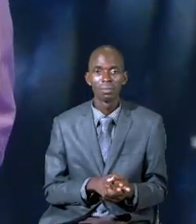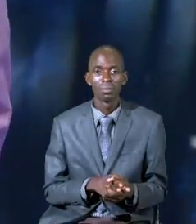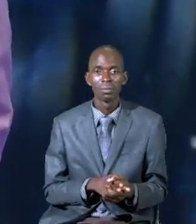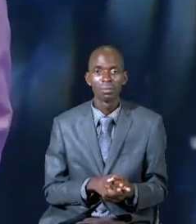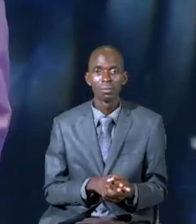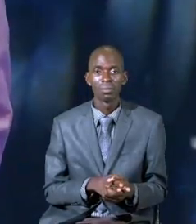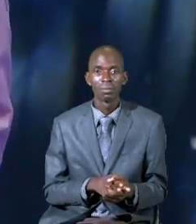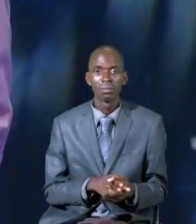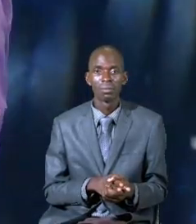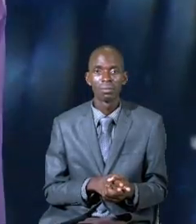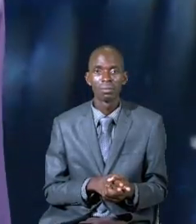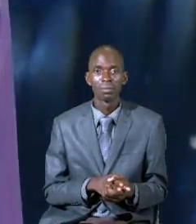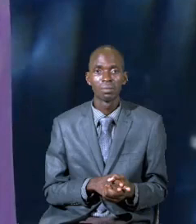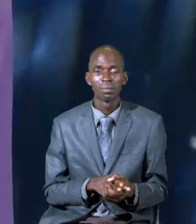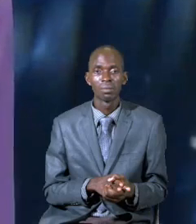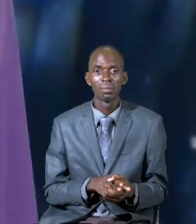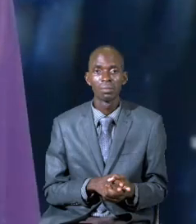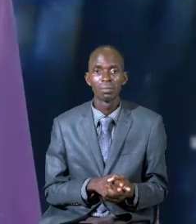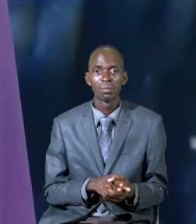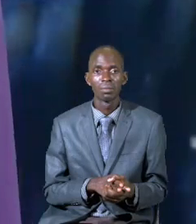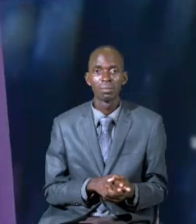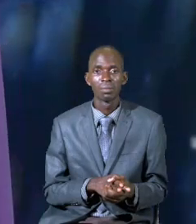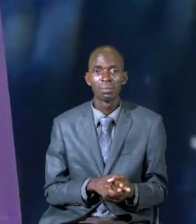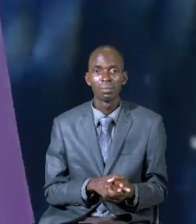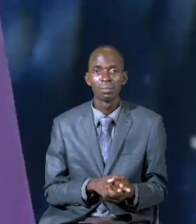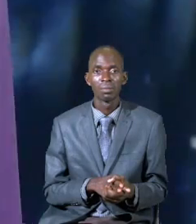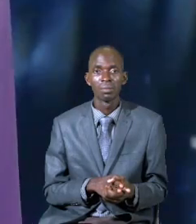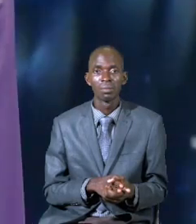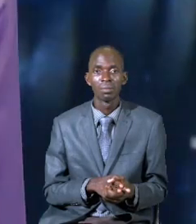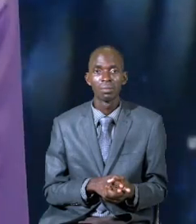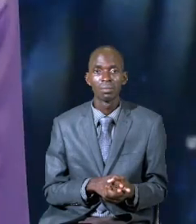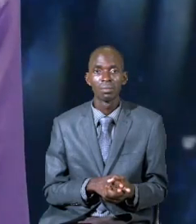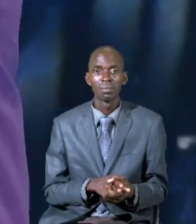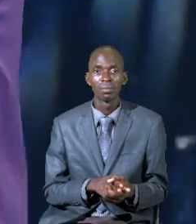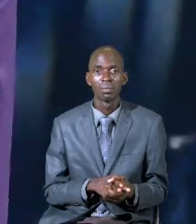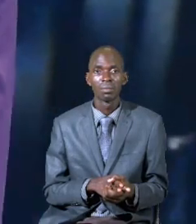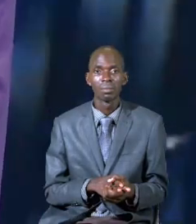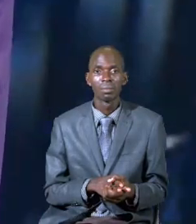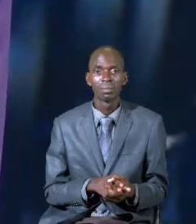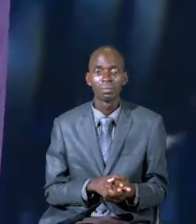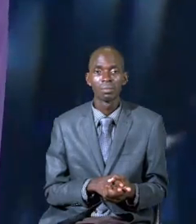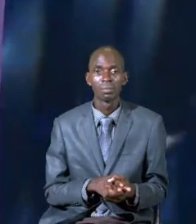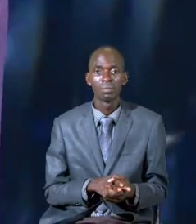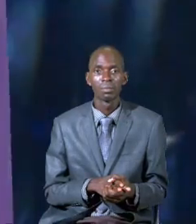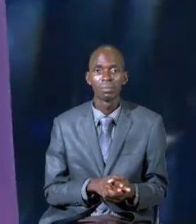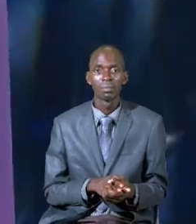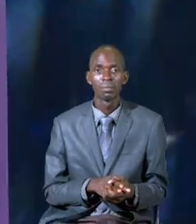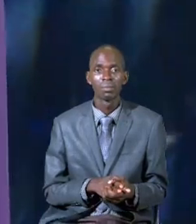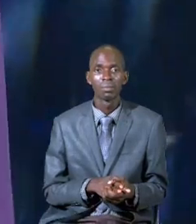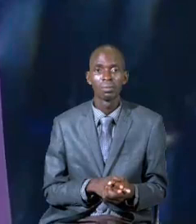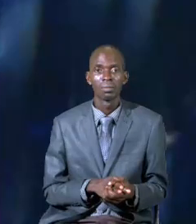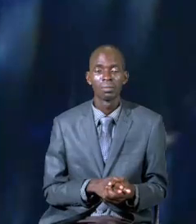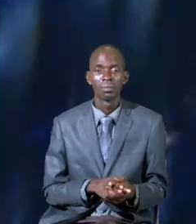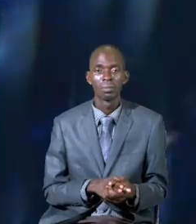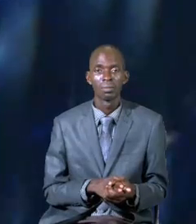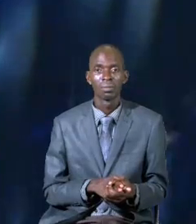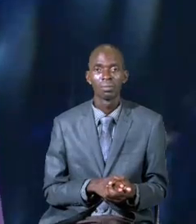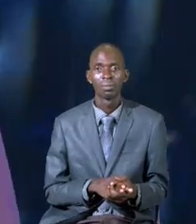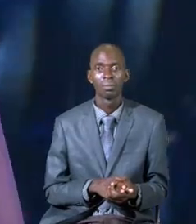bad attitude does not bear fruit anywhere. If you carry a